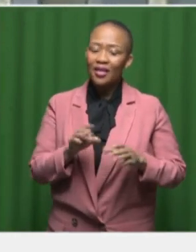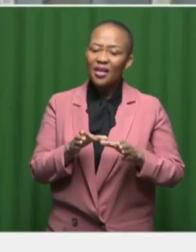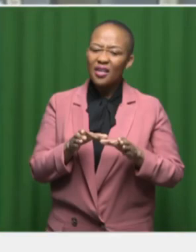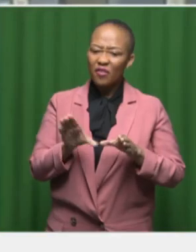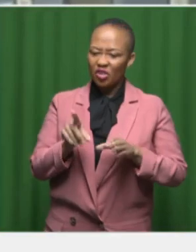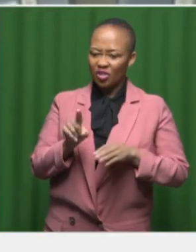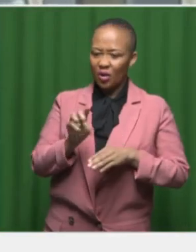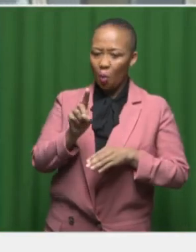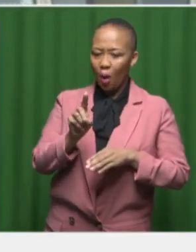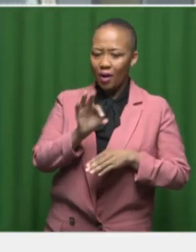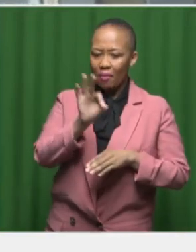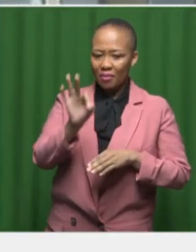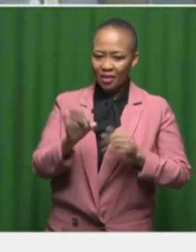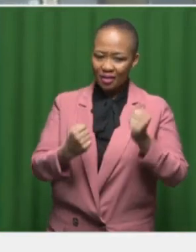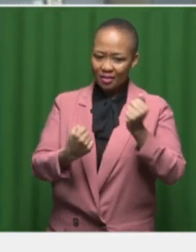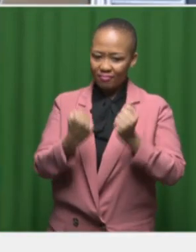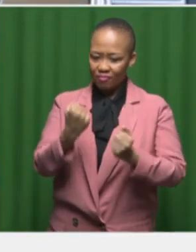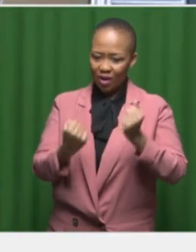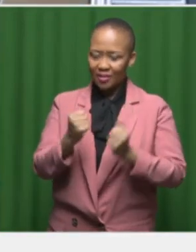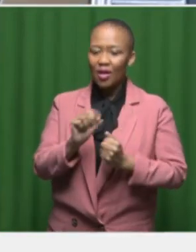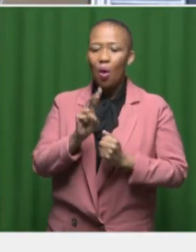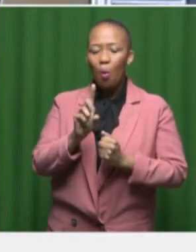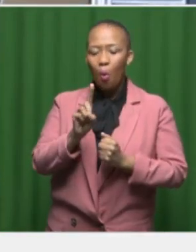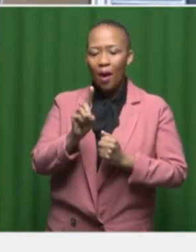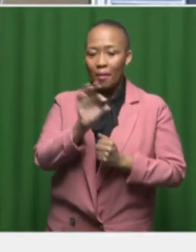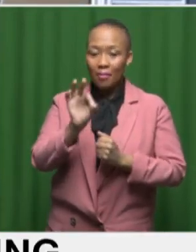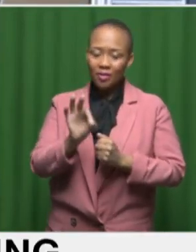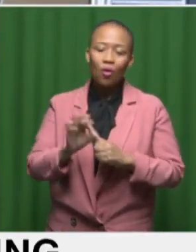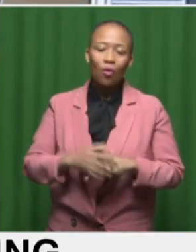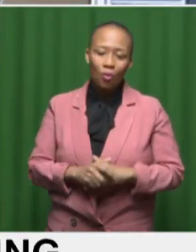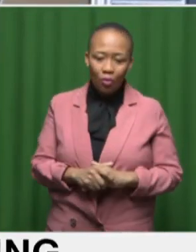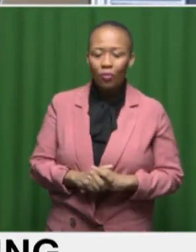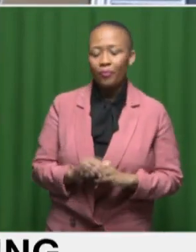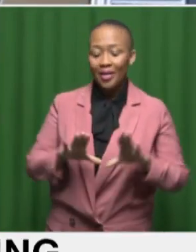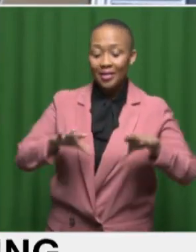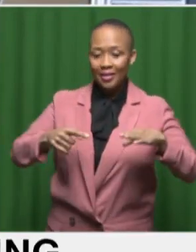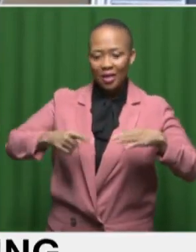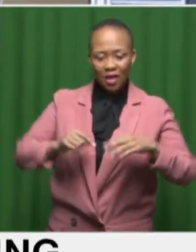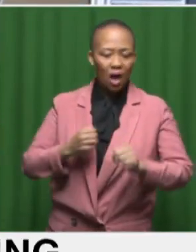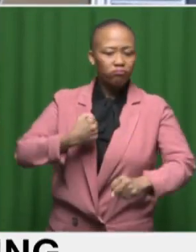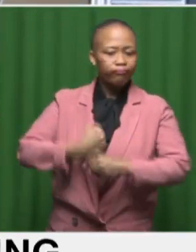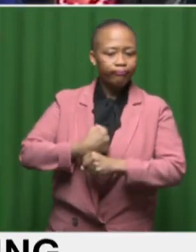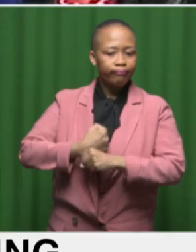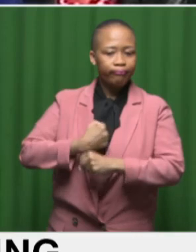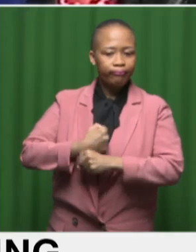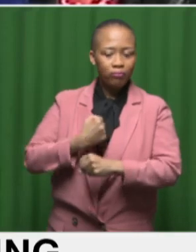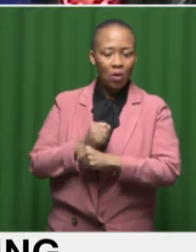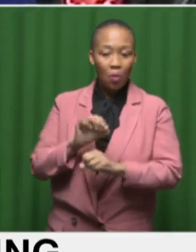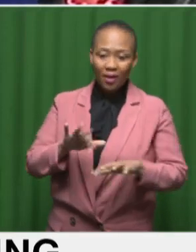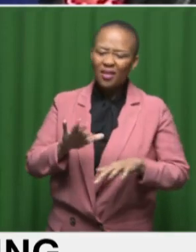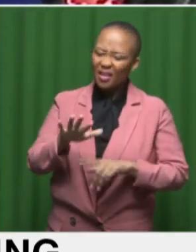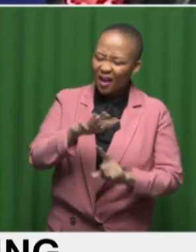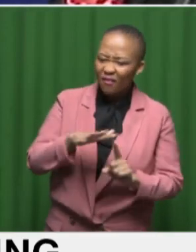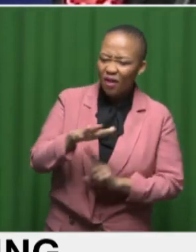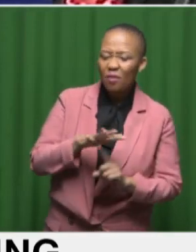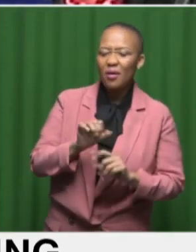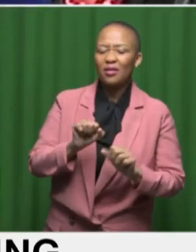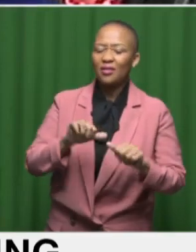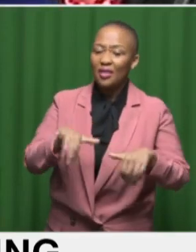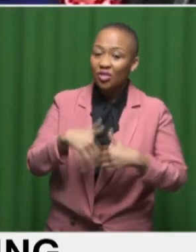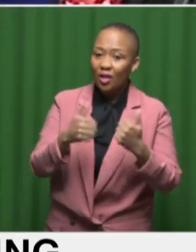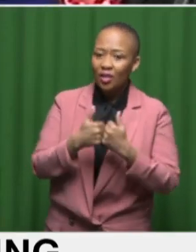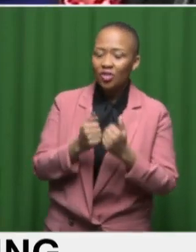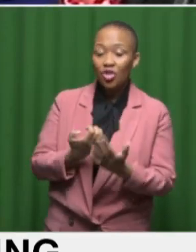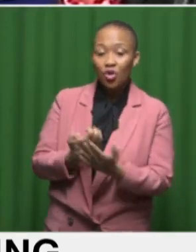1% year-on-year rise in activity. The sector has been operating in a challenging environment. Economists say the